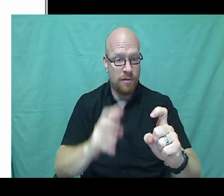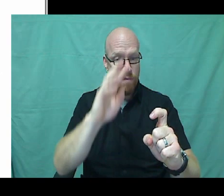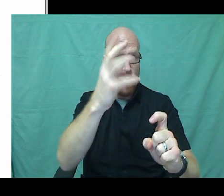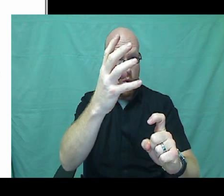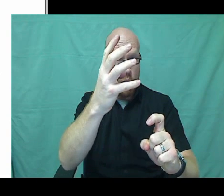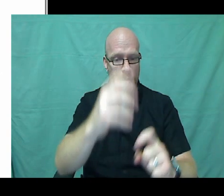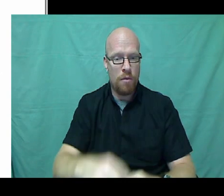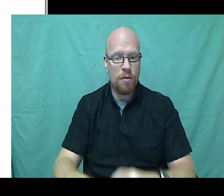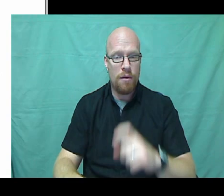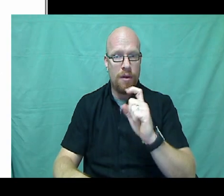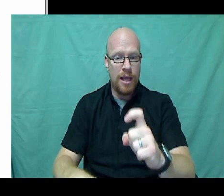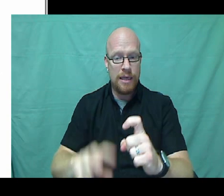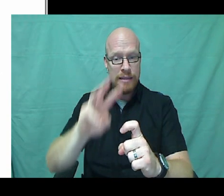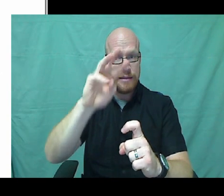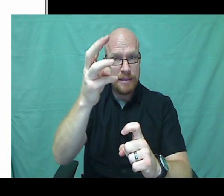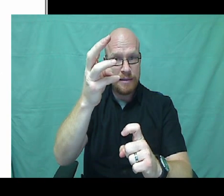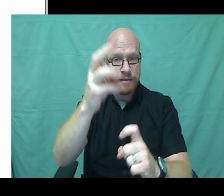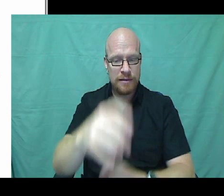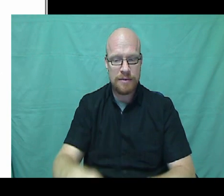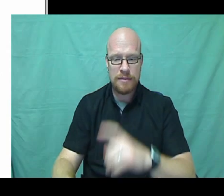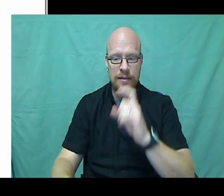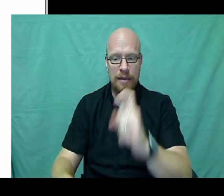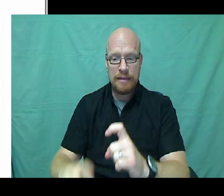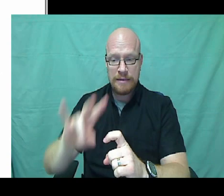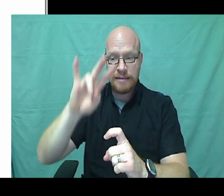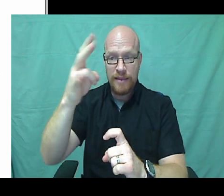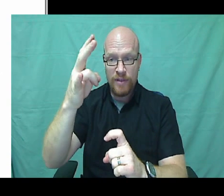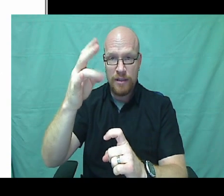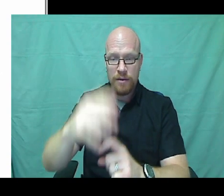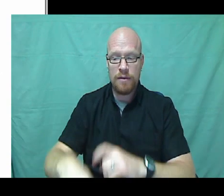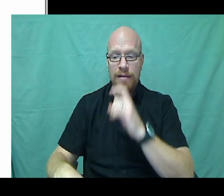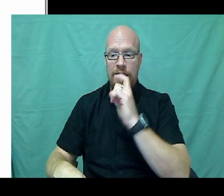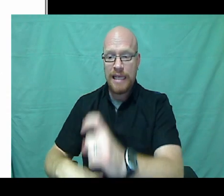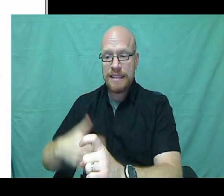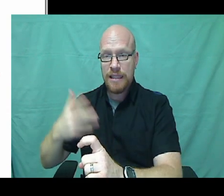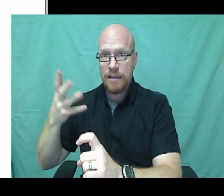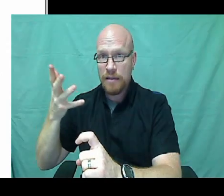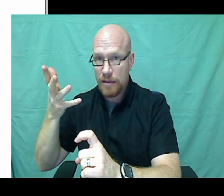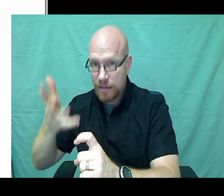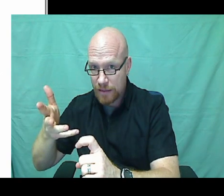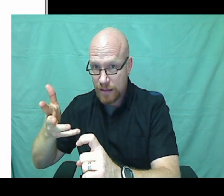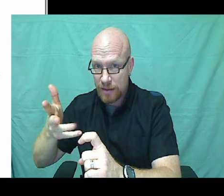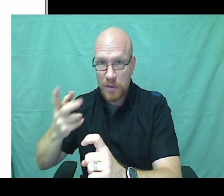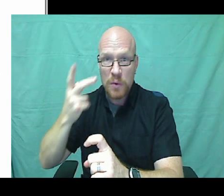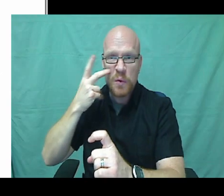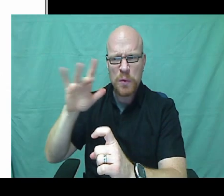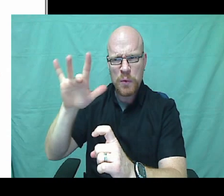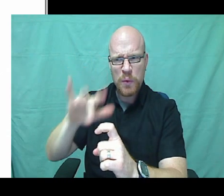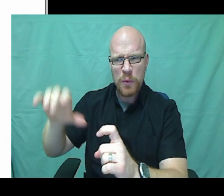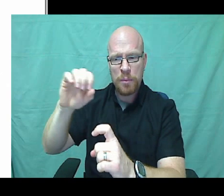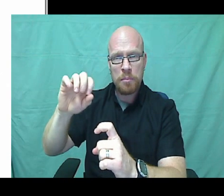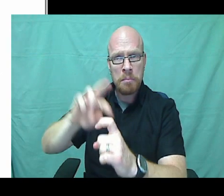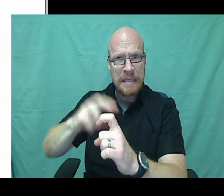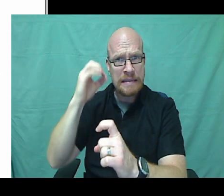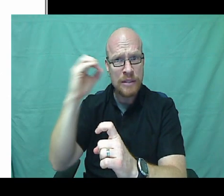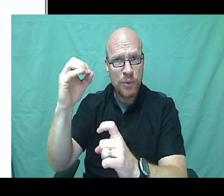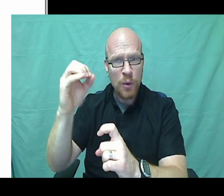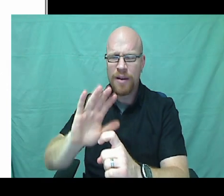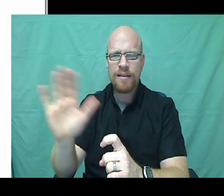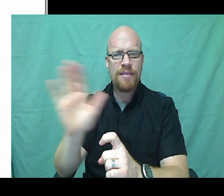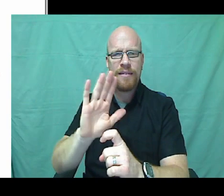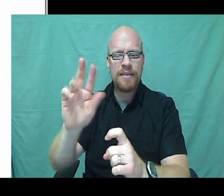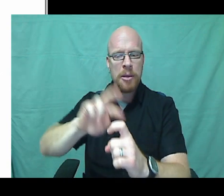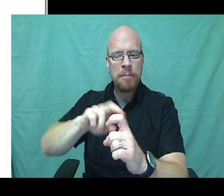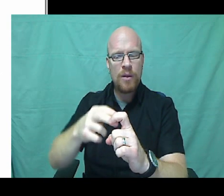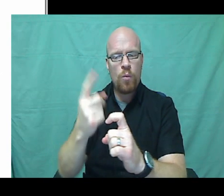X to the 4th times x to the 6th times x to the 7th times x to the... there's no exponent there. Does that